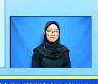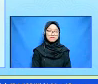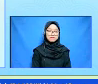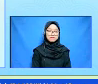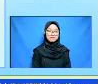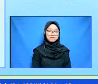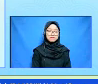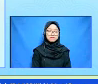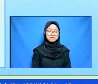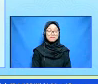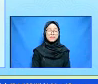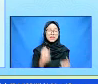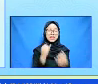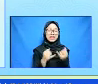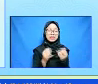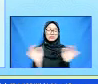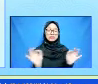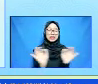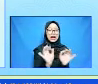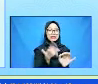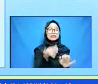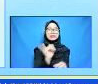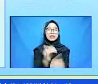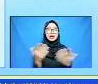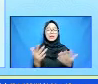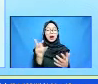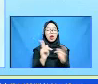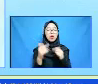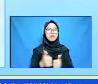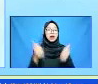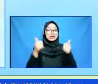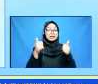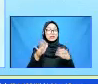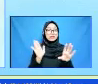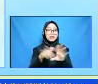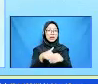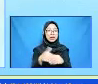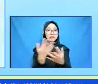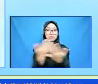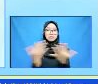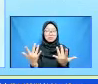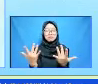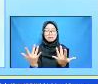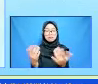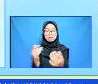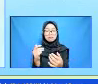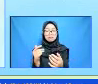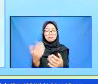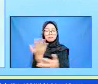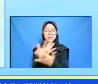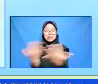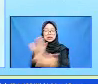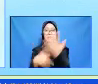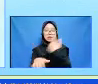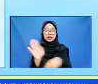want to involve the person with disability. The first, we must design affirmative policy or